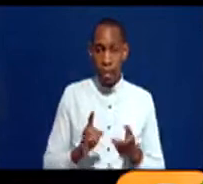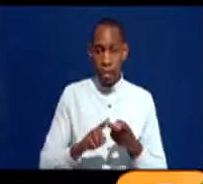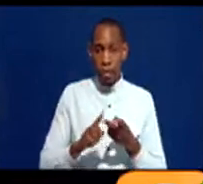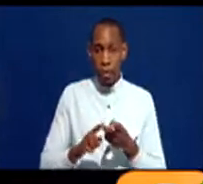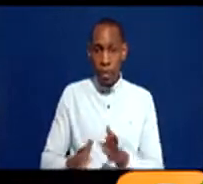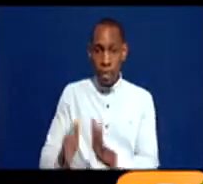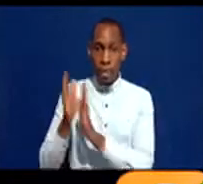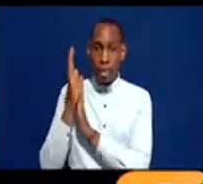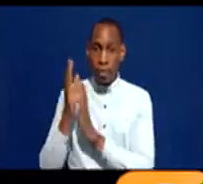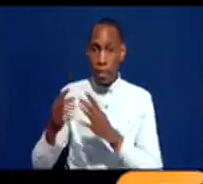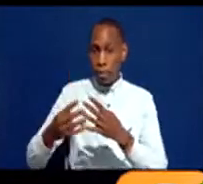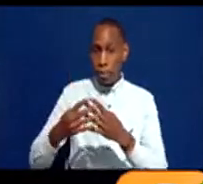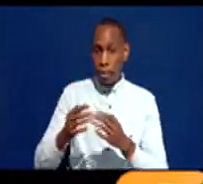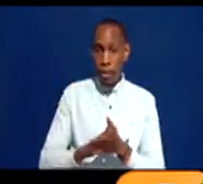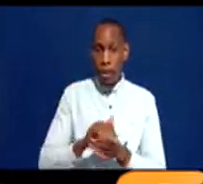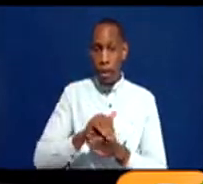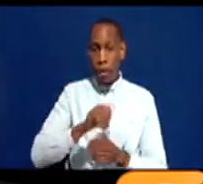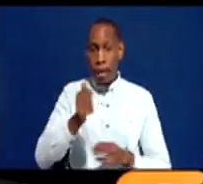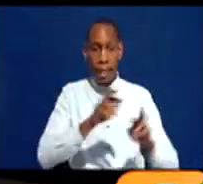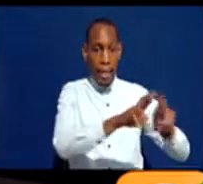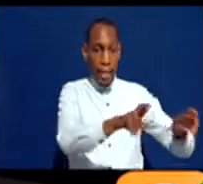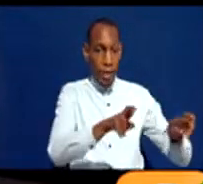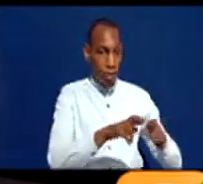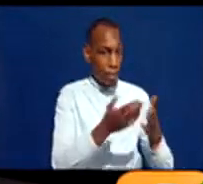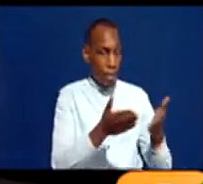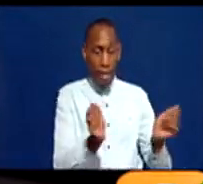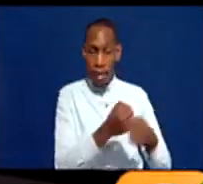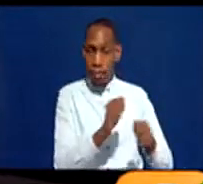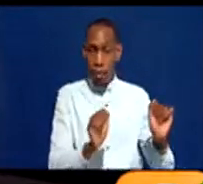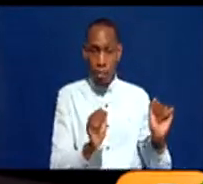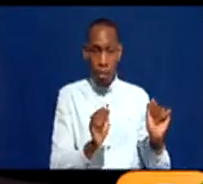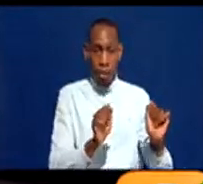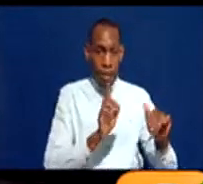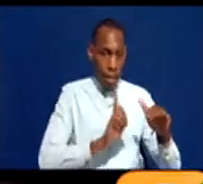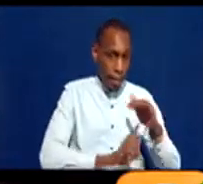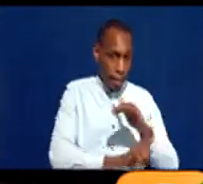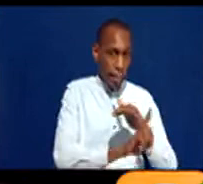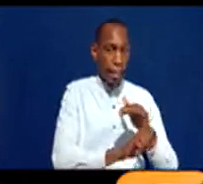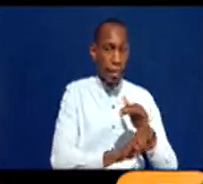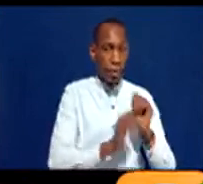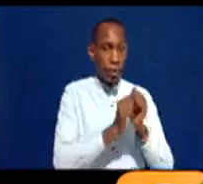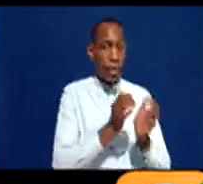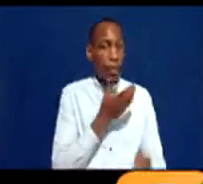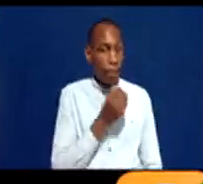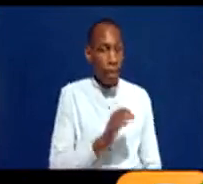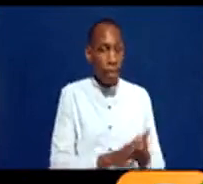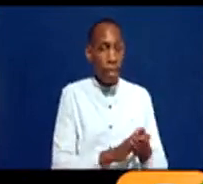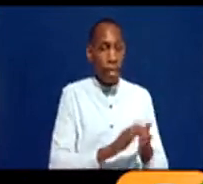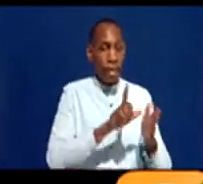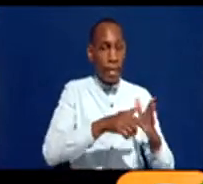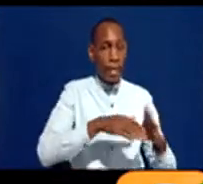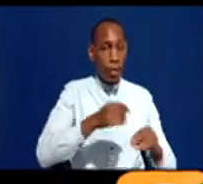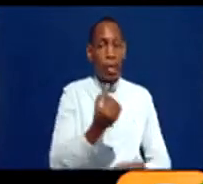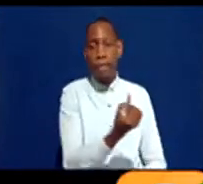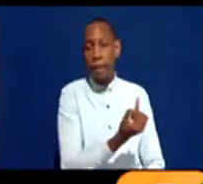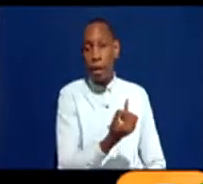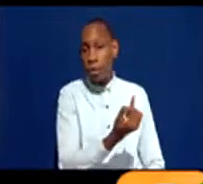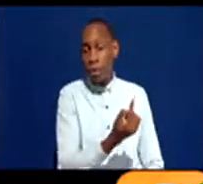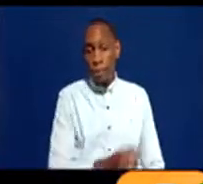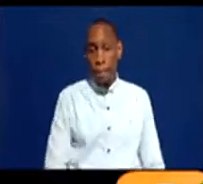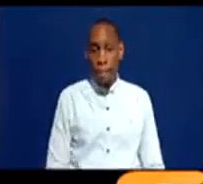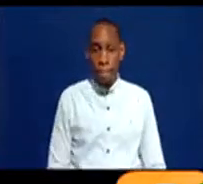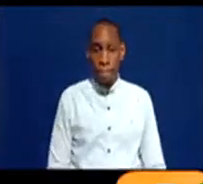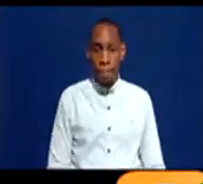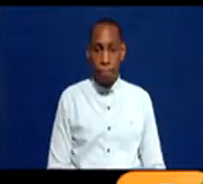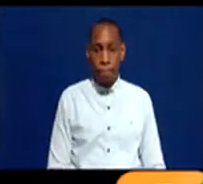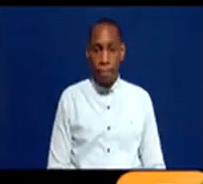masoja wa gate. Juu kuna room zingine, uwezi kaingia na jamaa utoke peke yako. Huyu